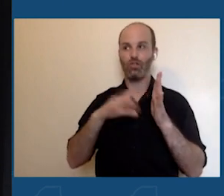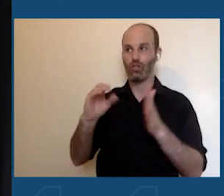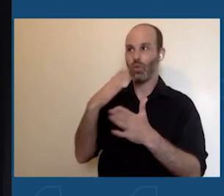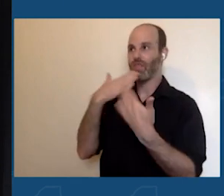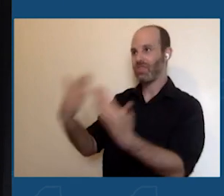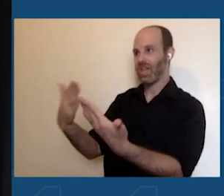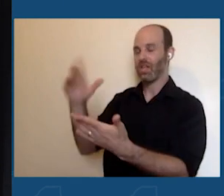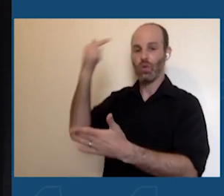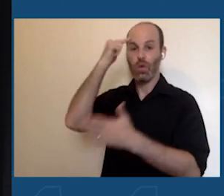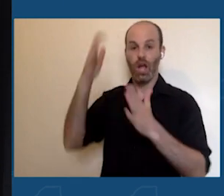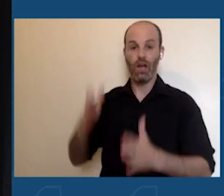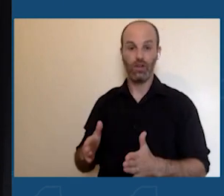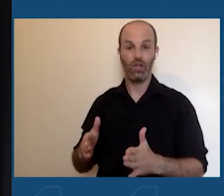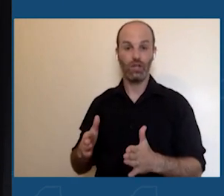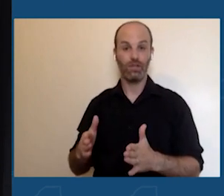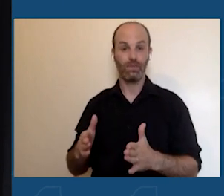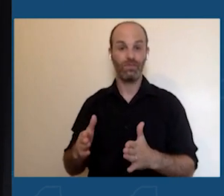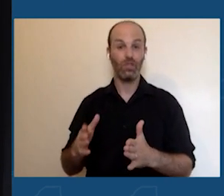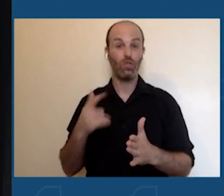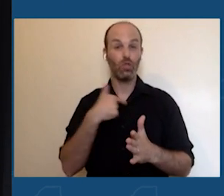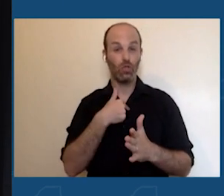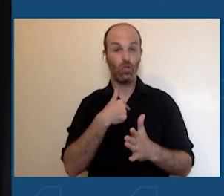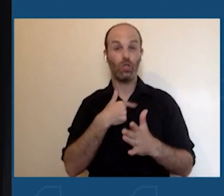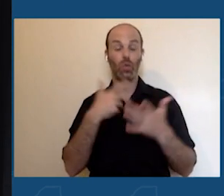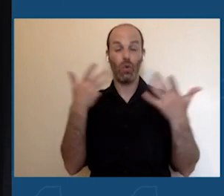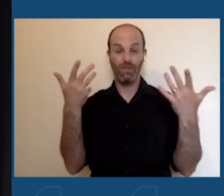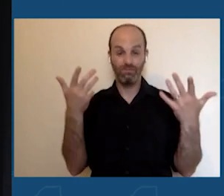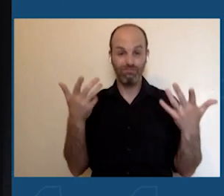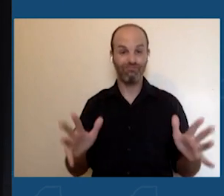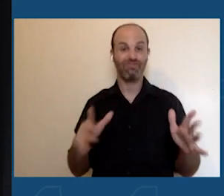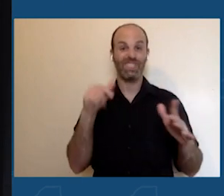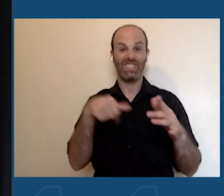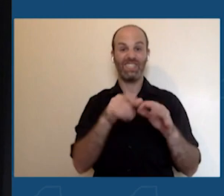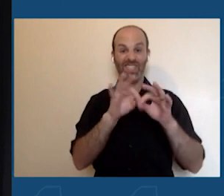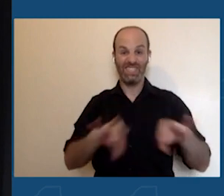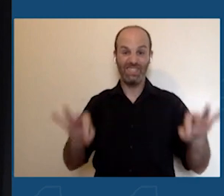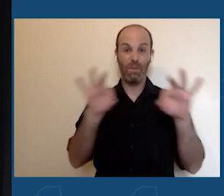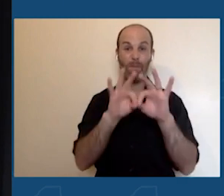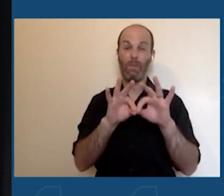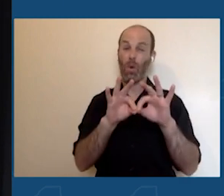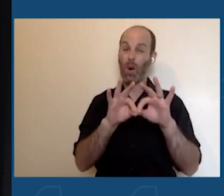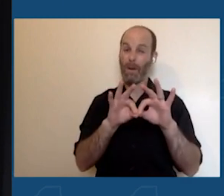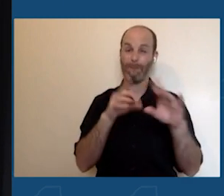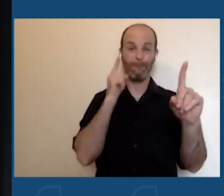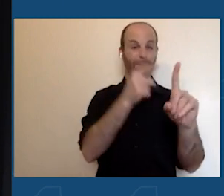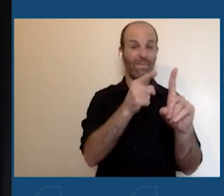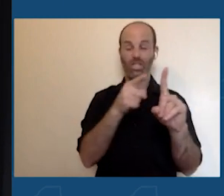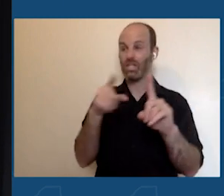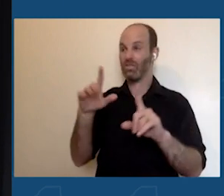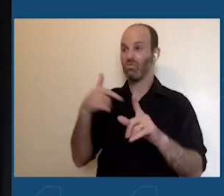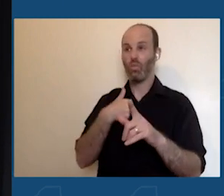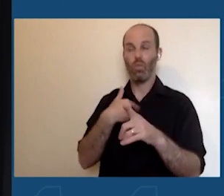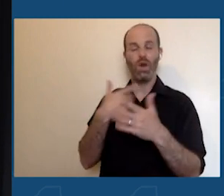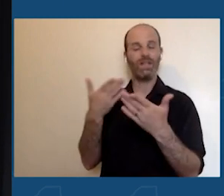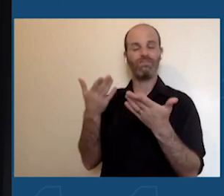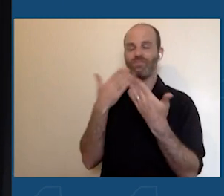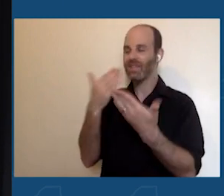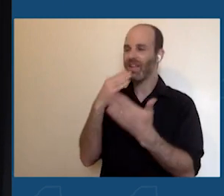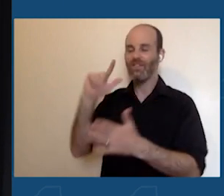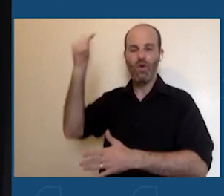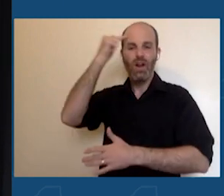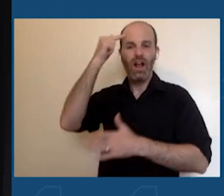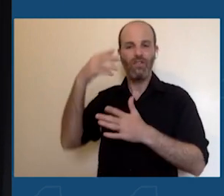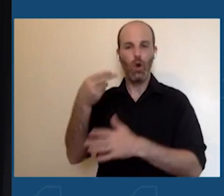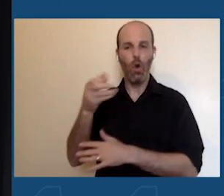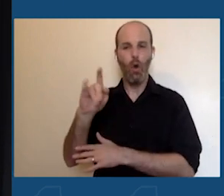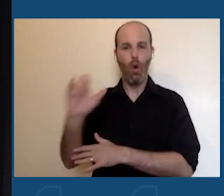To fulfill this critical mission, we can ask for no better partner than Governor Hochul. She's been with us every step of the way. We at